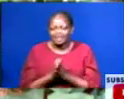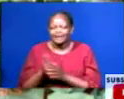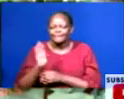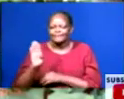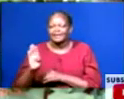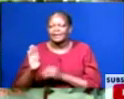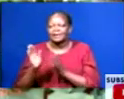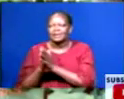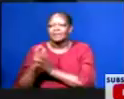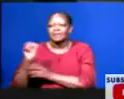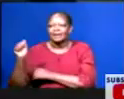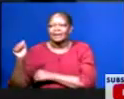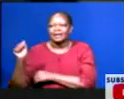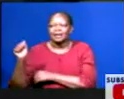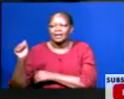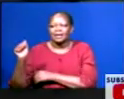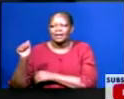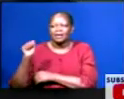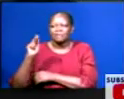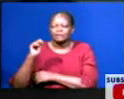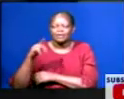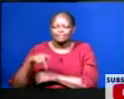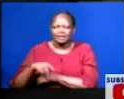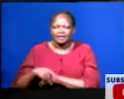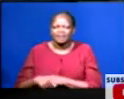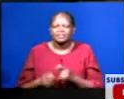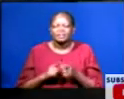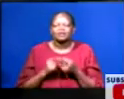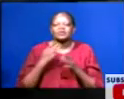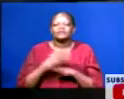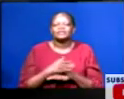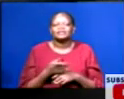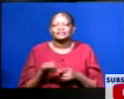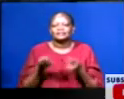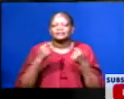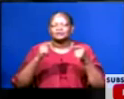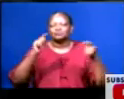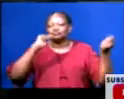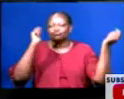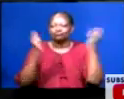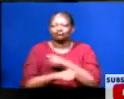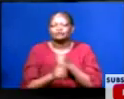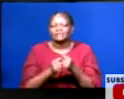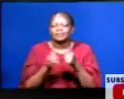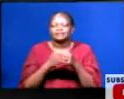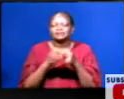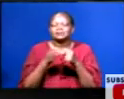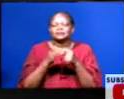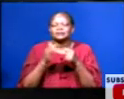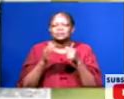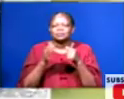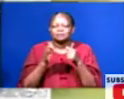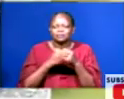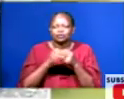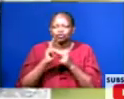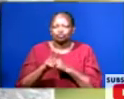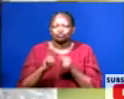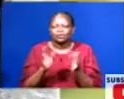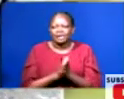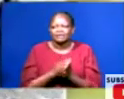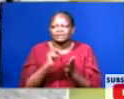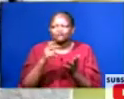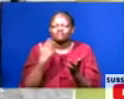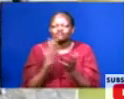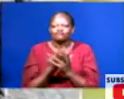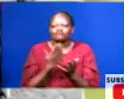A are for the VIPs. It was after the attempted coup of 1982 and Waithaka's subsequent detention